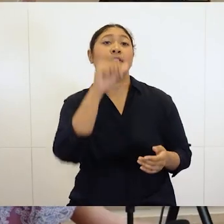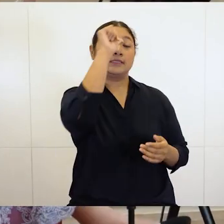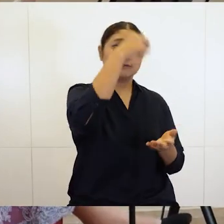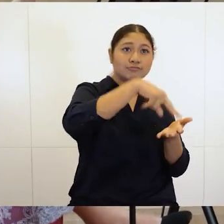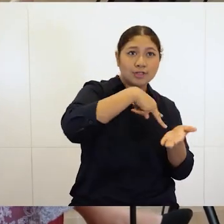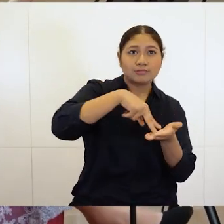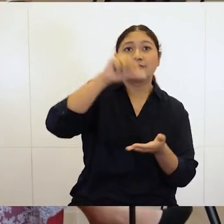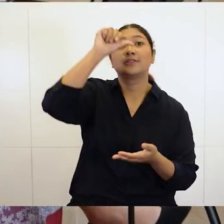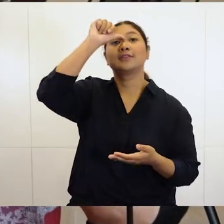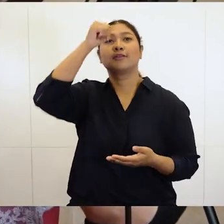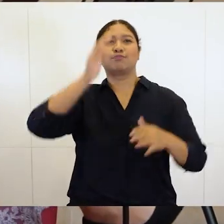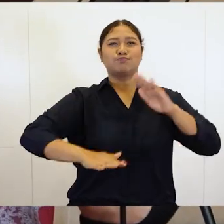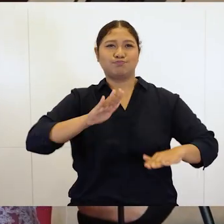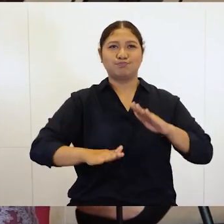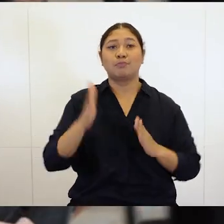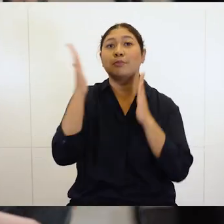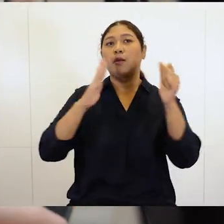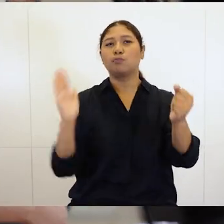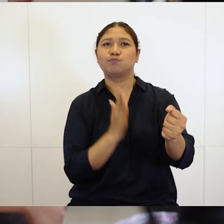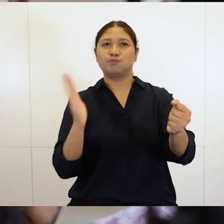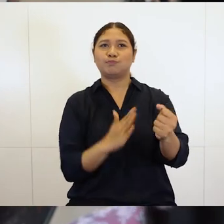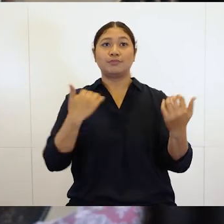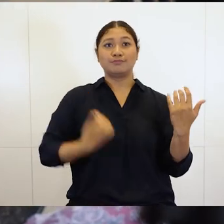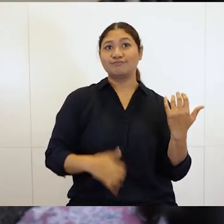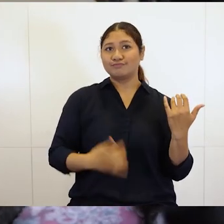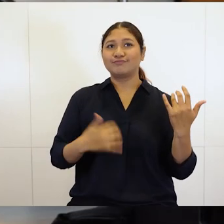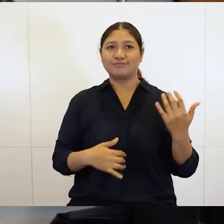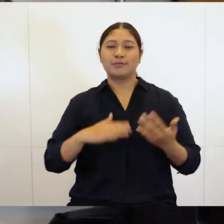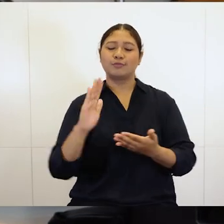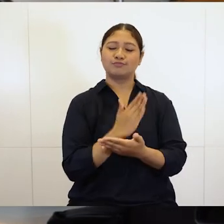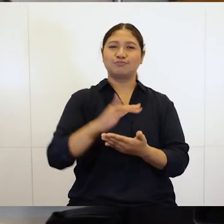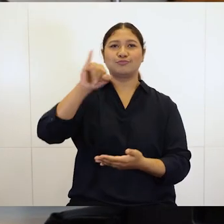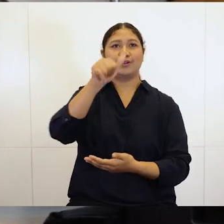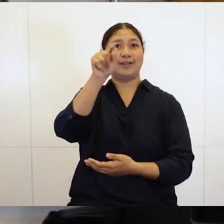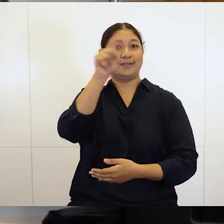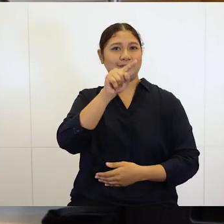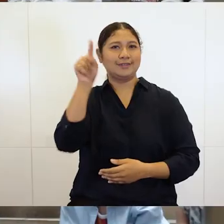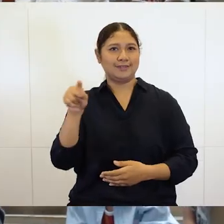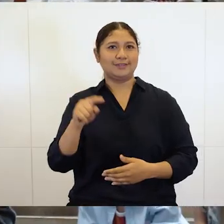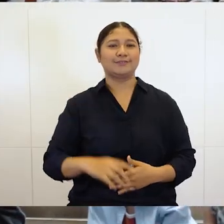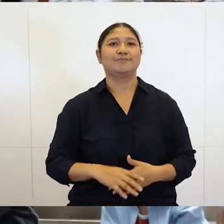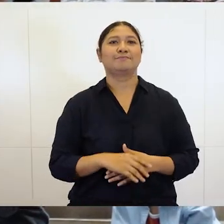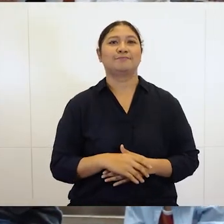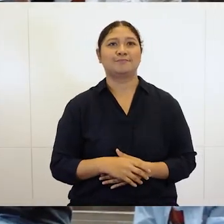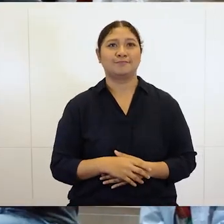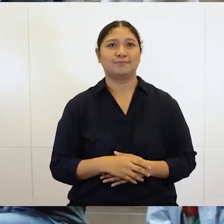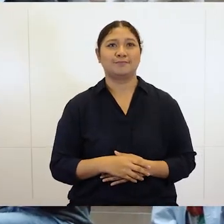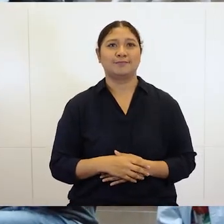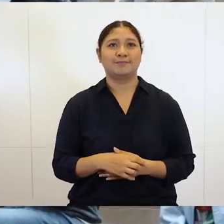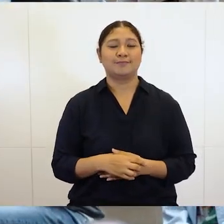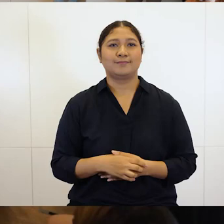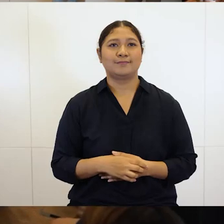Indian dance, the Indian tabla, Malay kompang, acoustic guitar, jazz music.